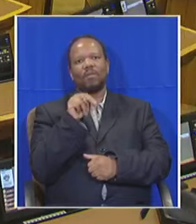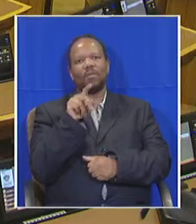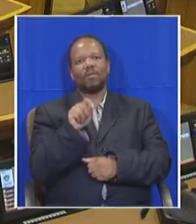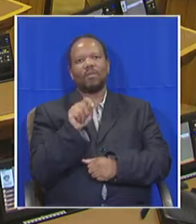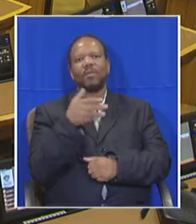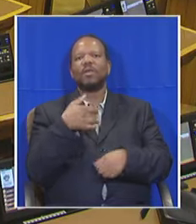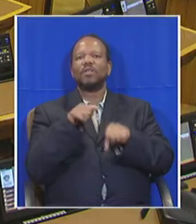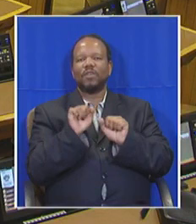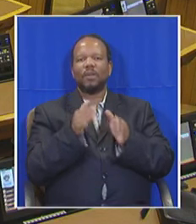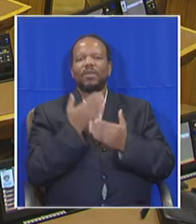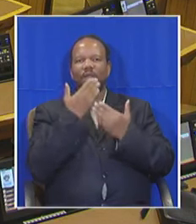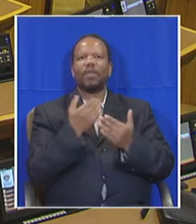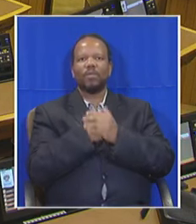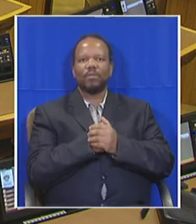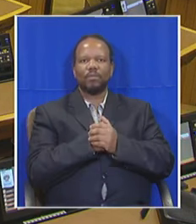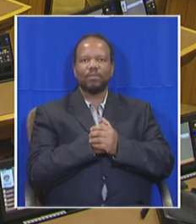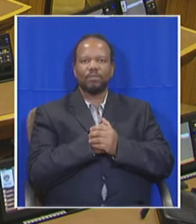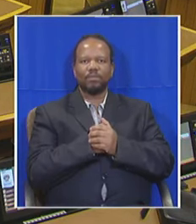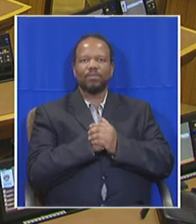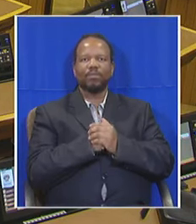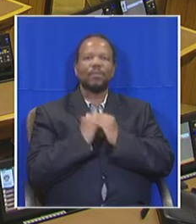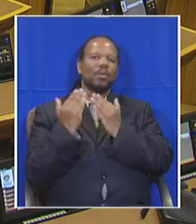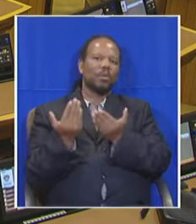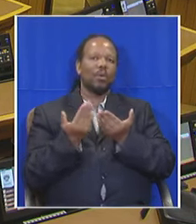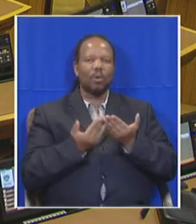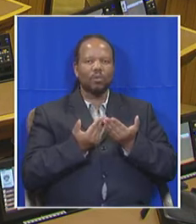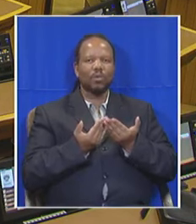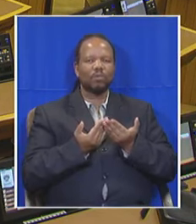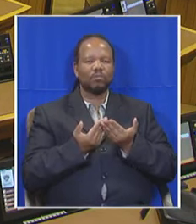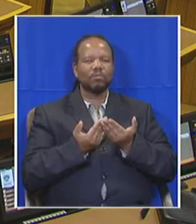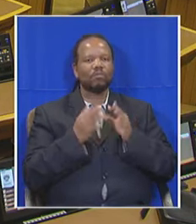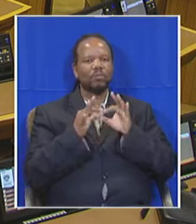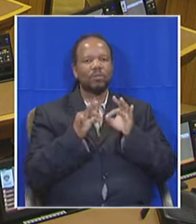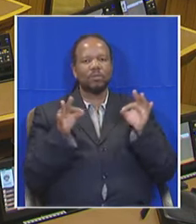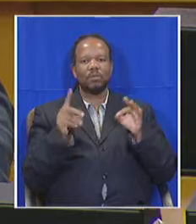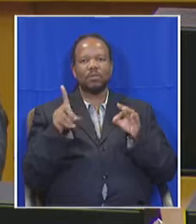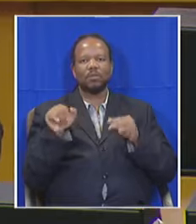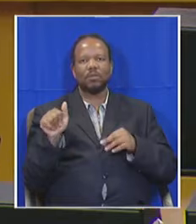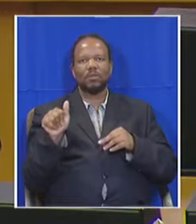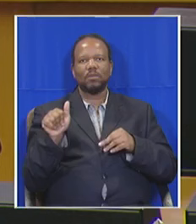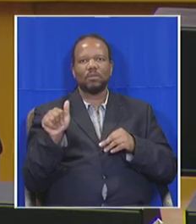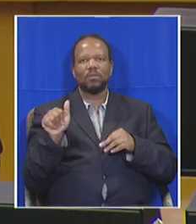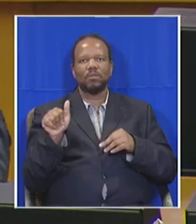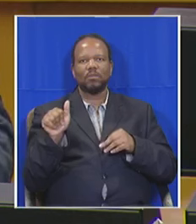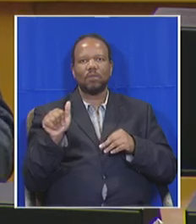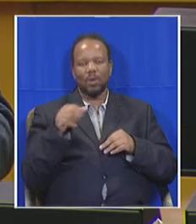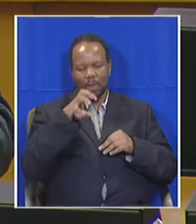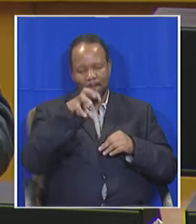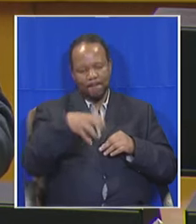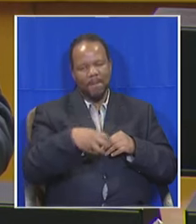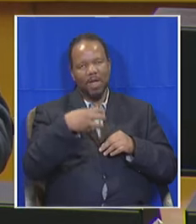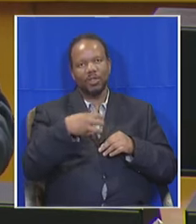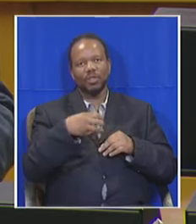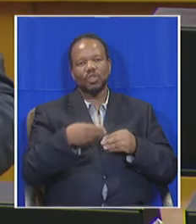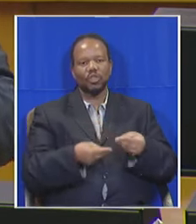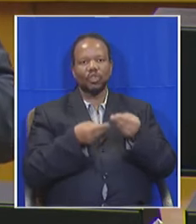Chairperson, thank you very much. We also welcome the statement by the DA on the mining charter. However, it